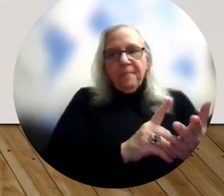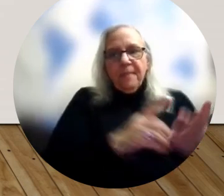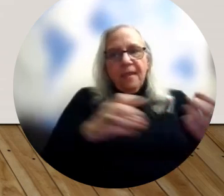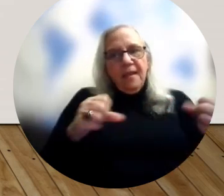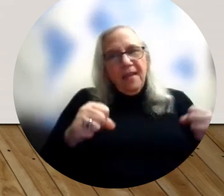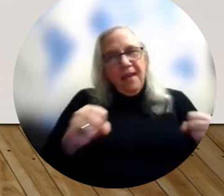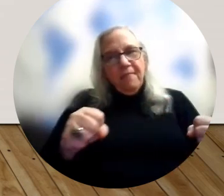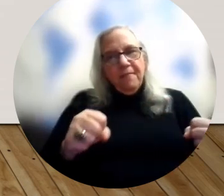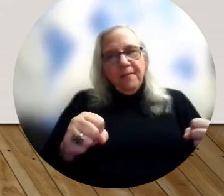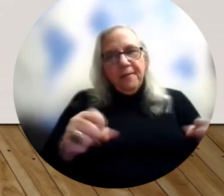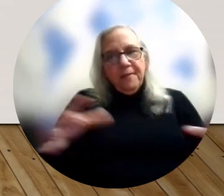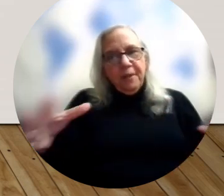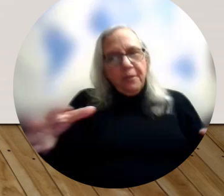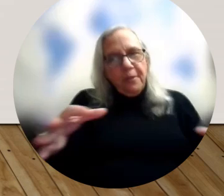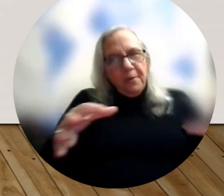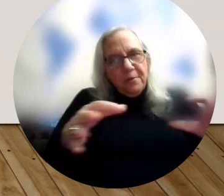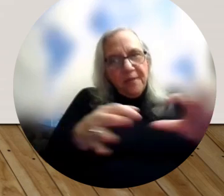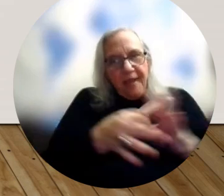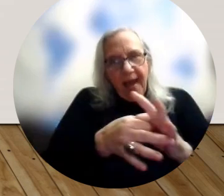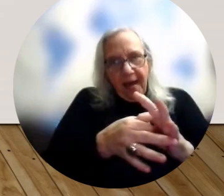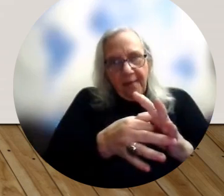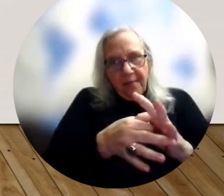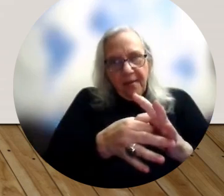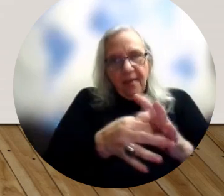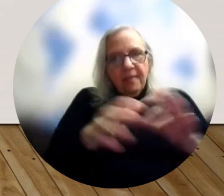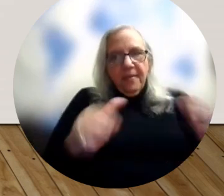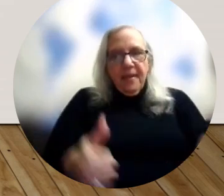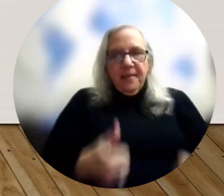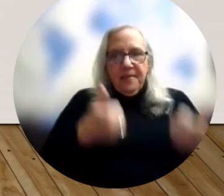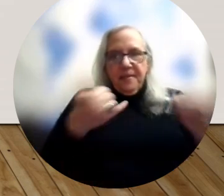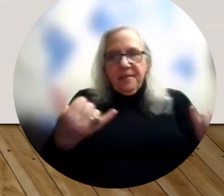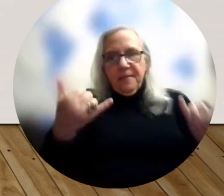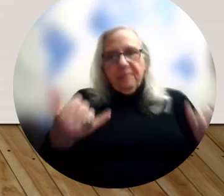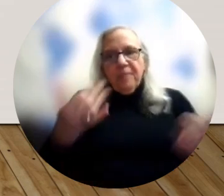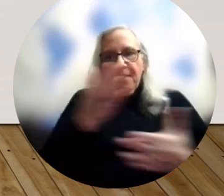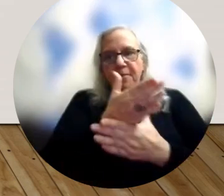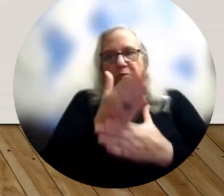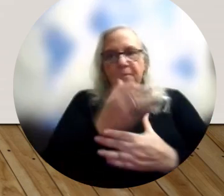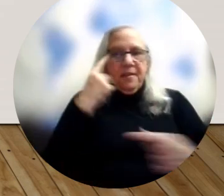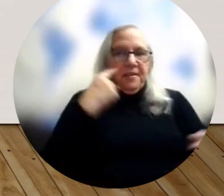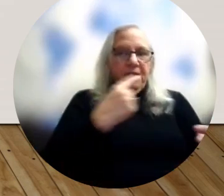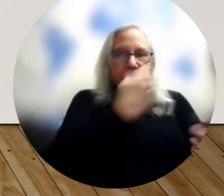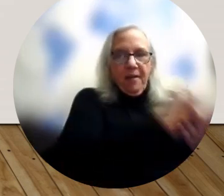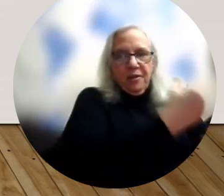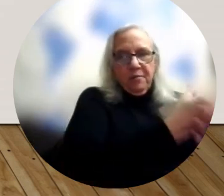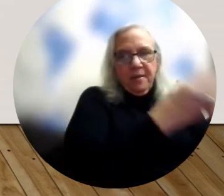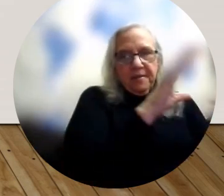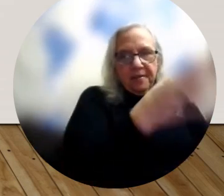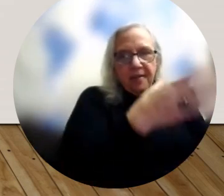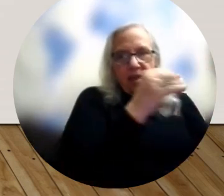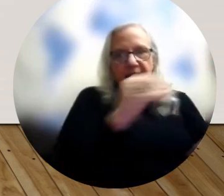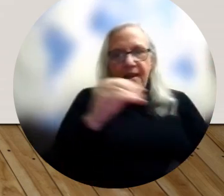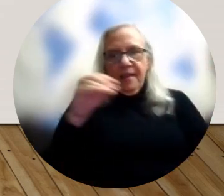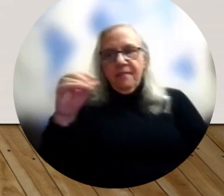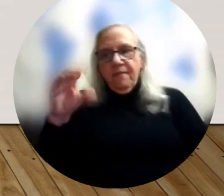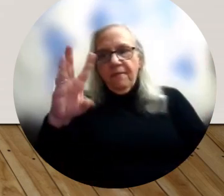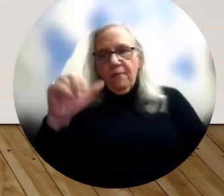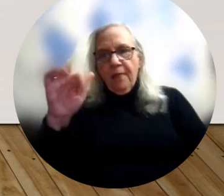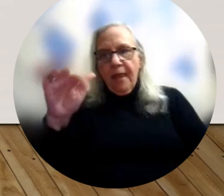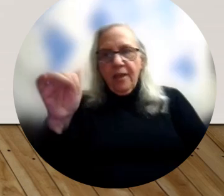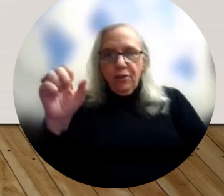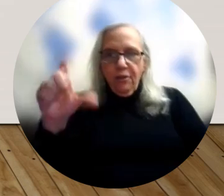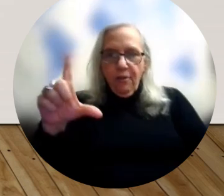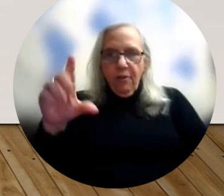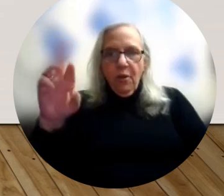design in an effort to close a gap that exists between deaf graduates